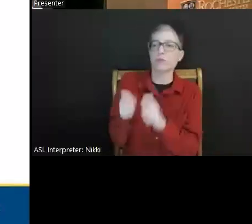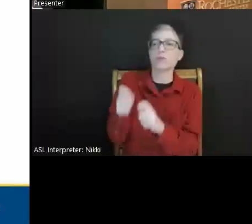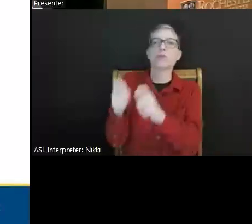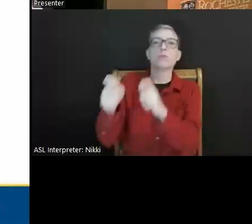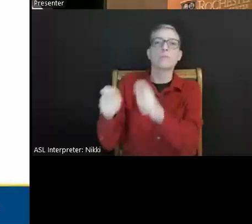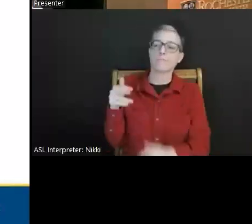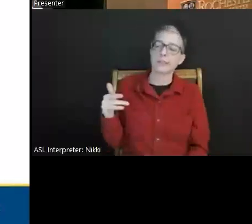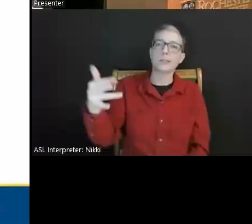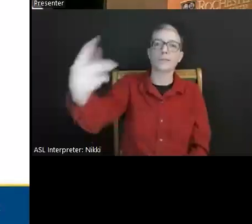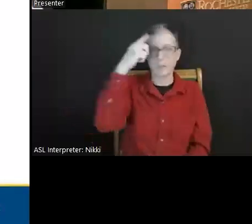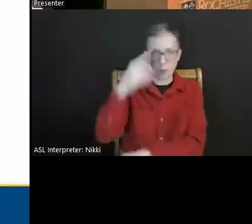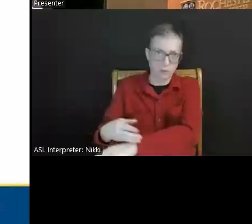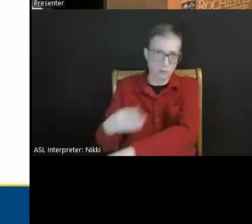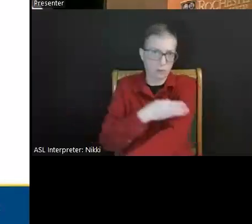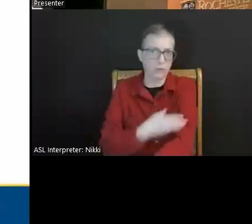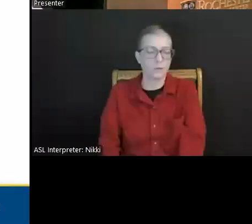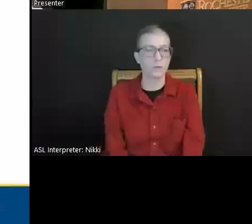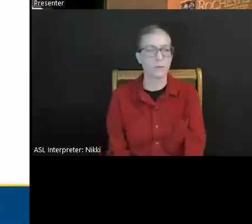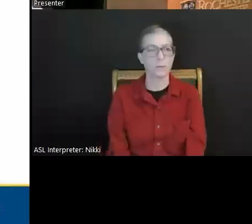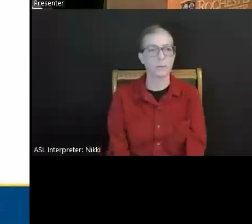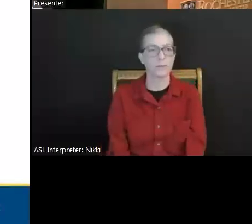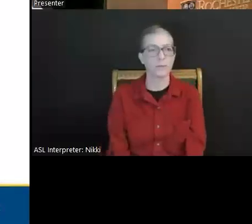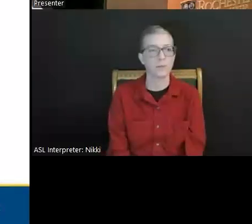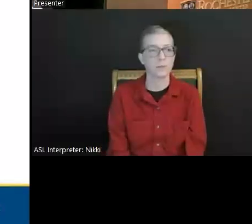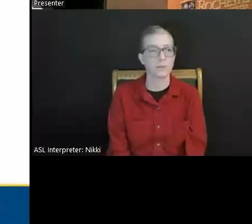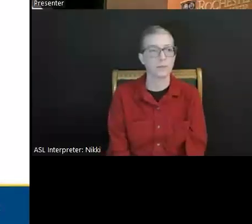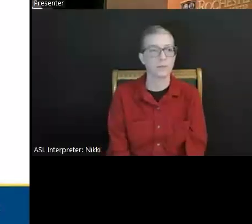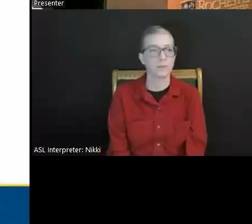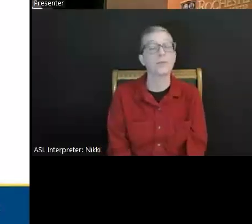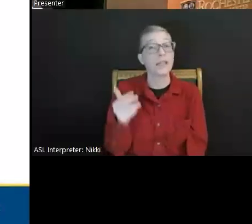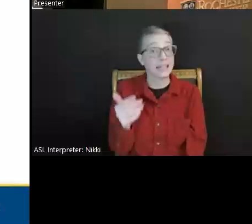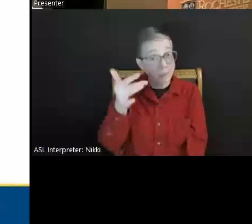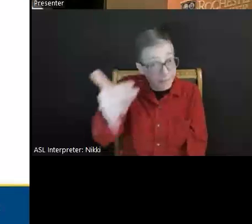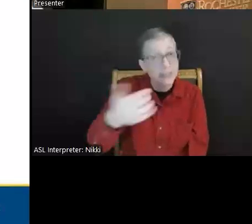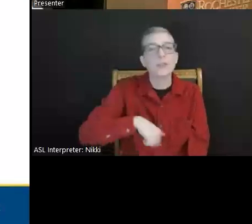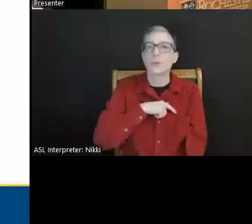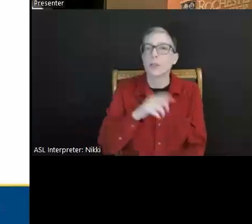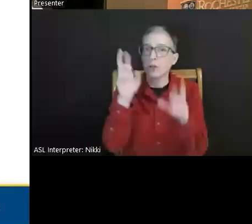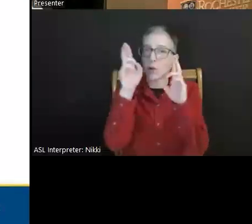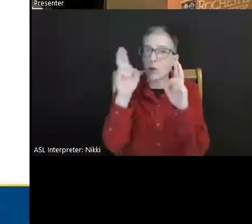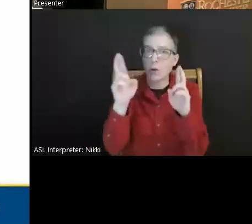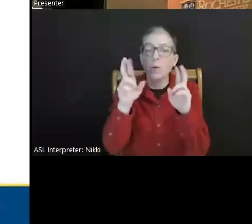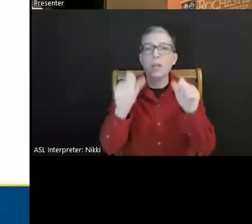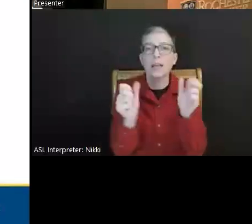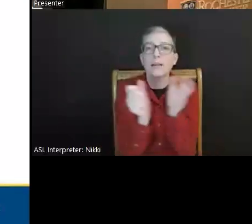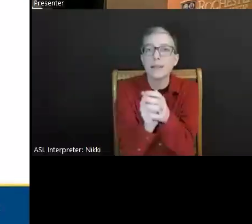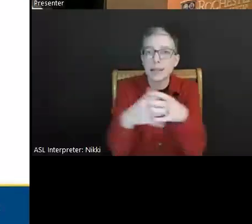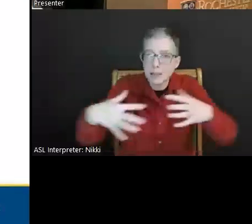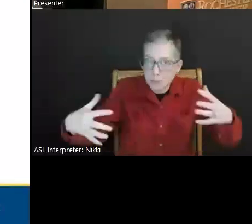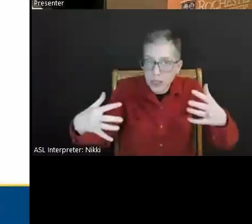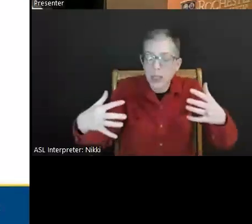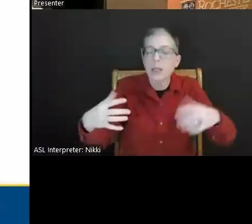I think our hope is certainly down the road to expand even greater. be able to take referrals